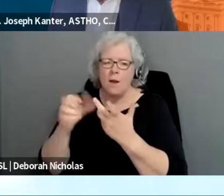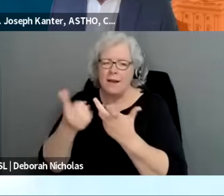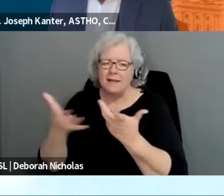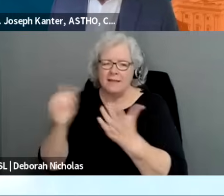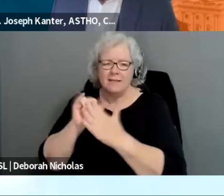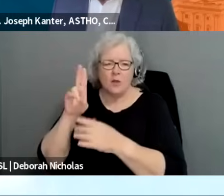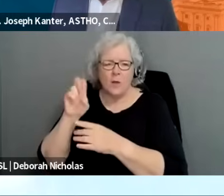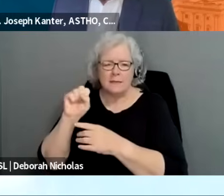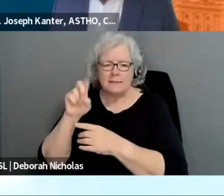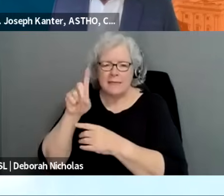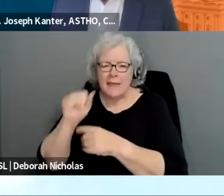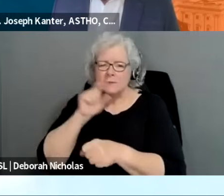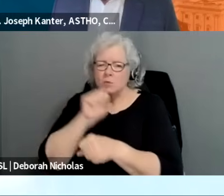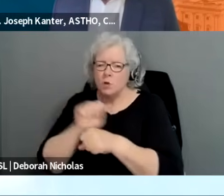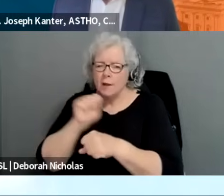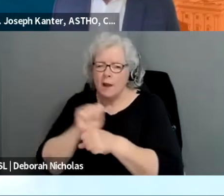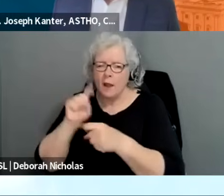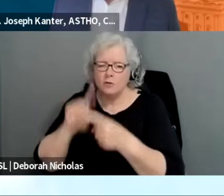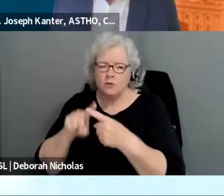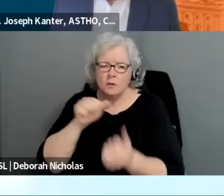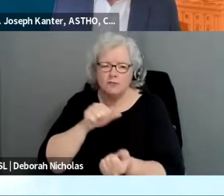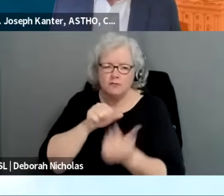that may arise.